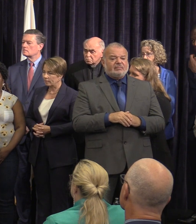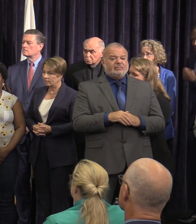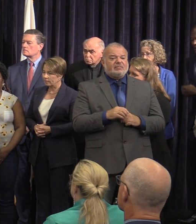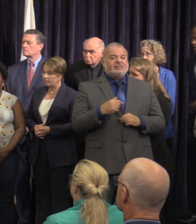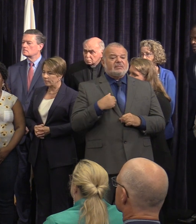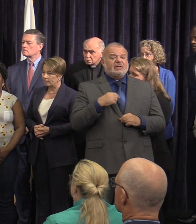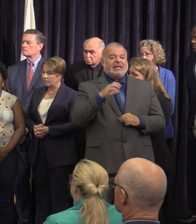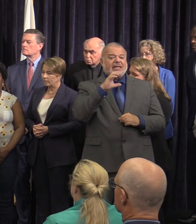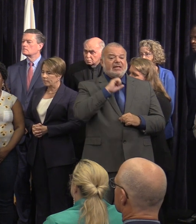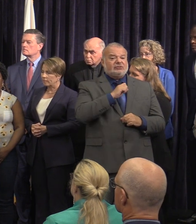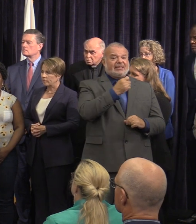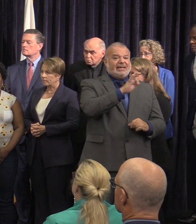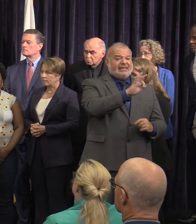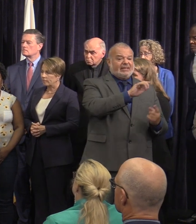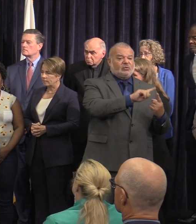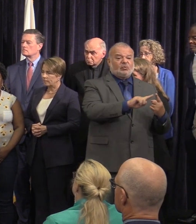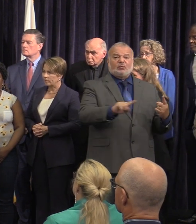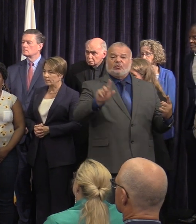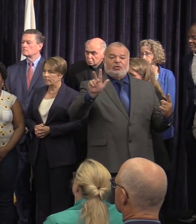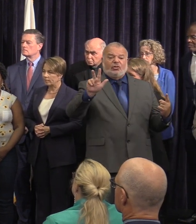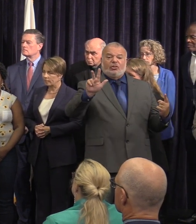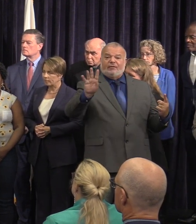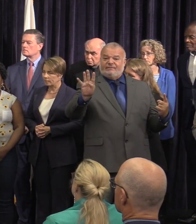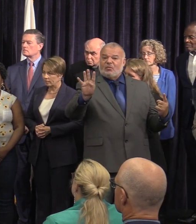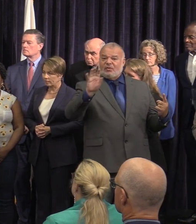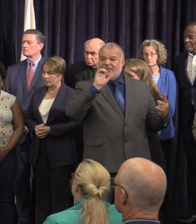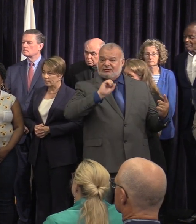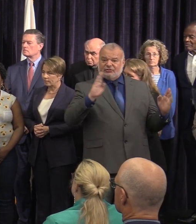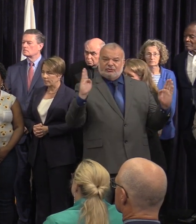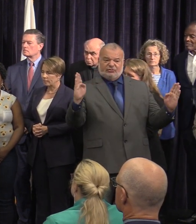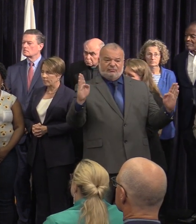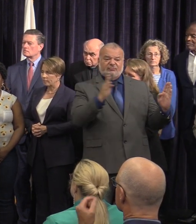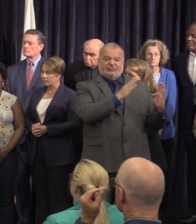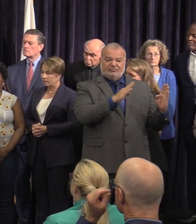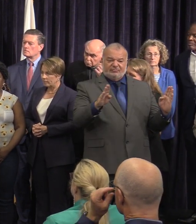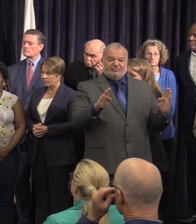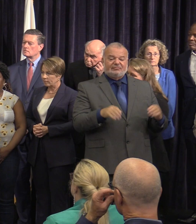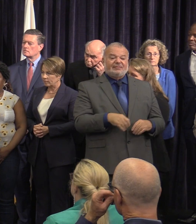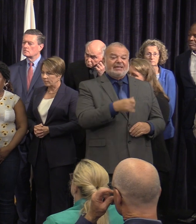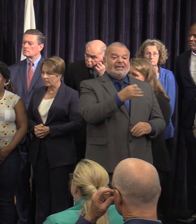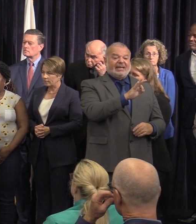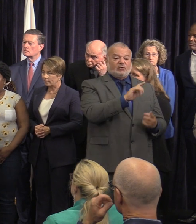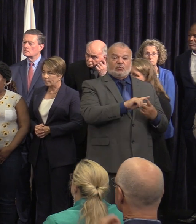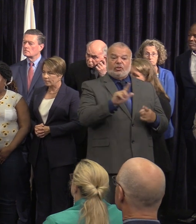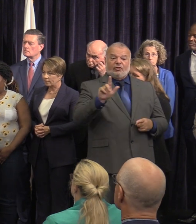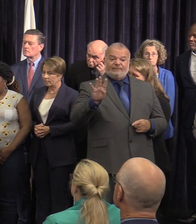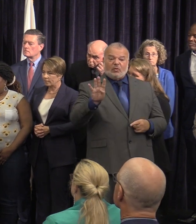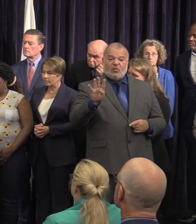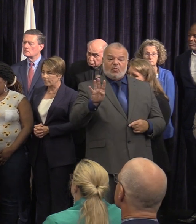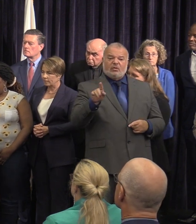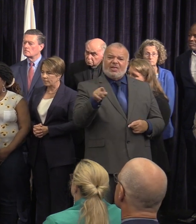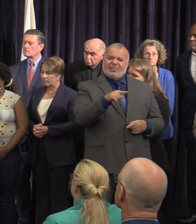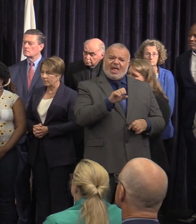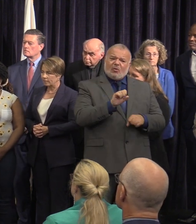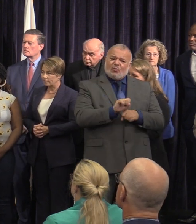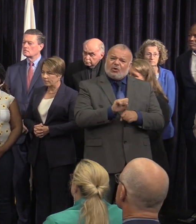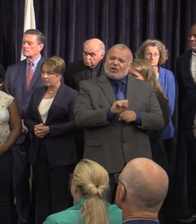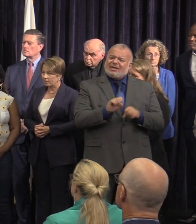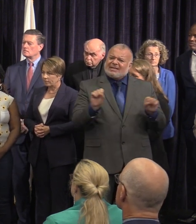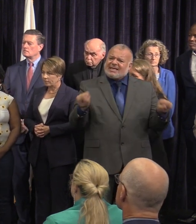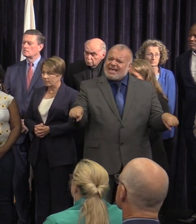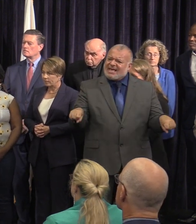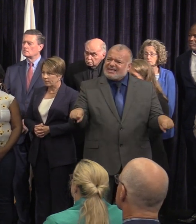and 34. 19 and 34, meaning that they are ready to work. As the governor said, they